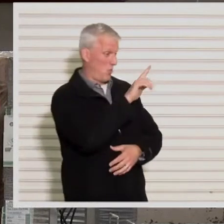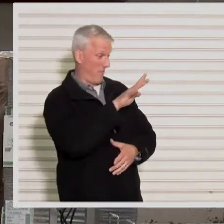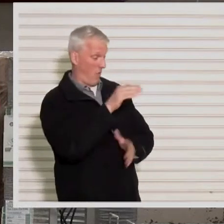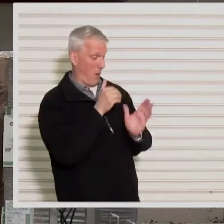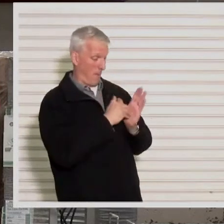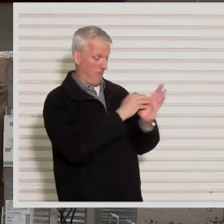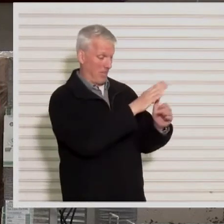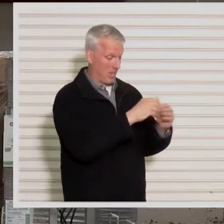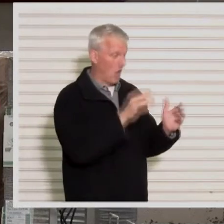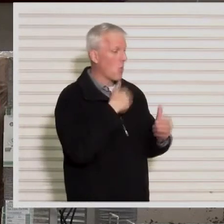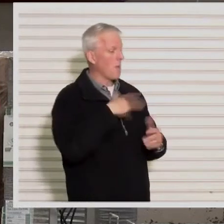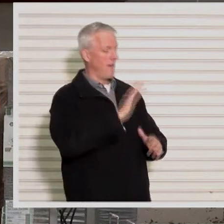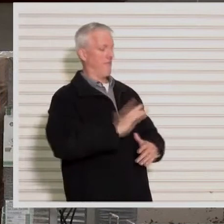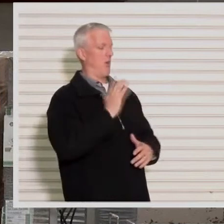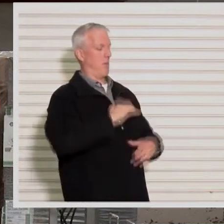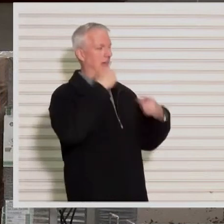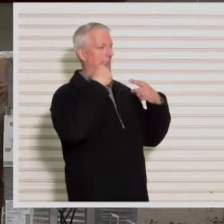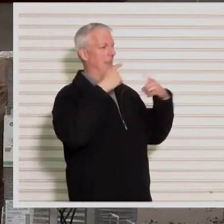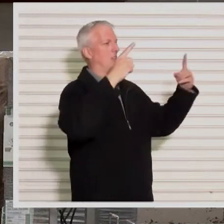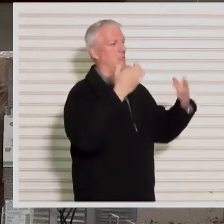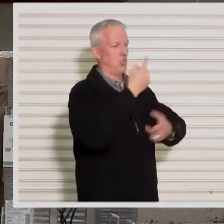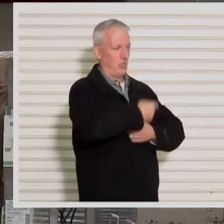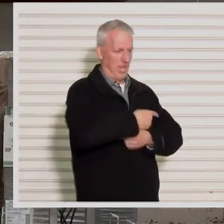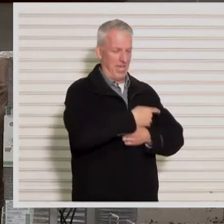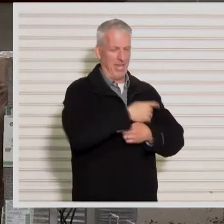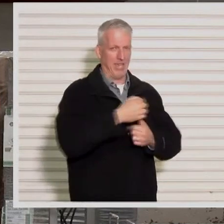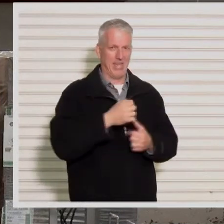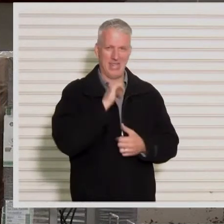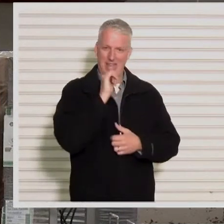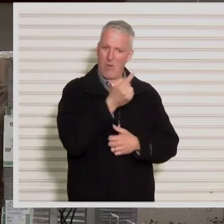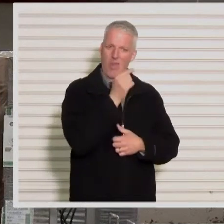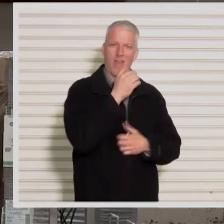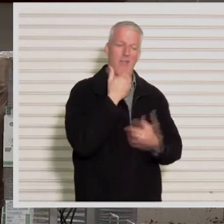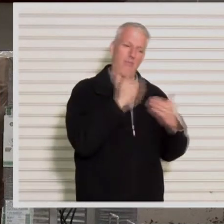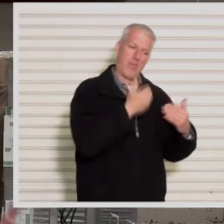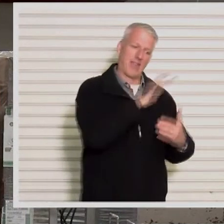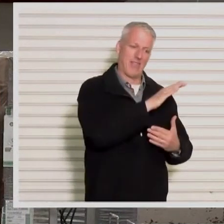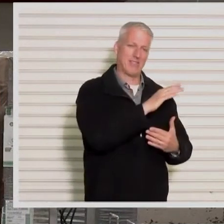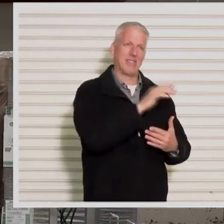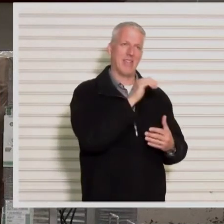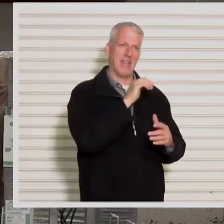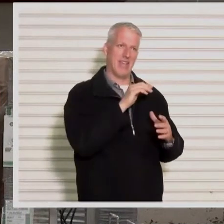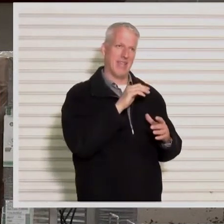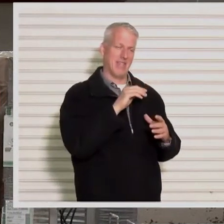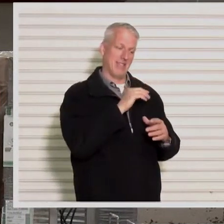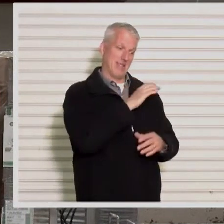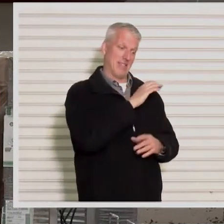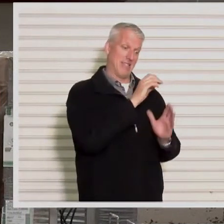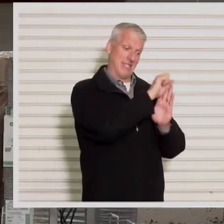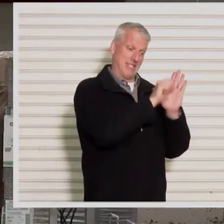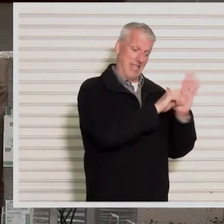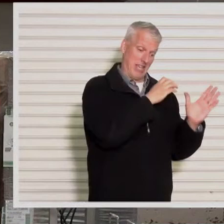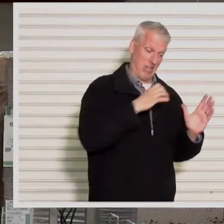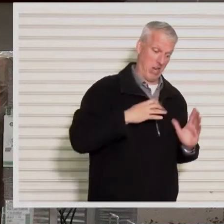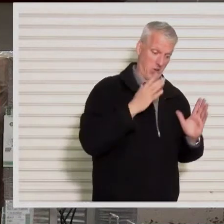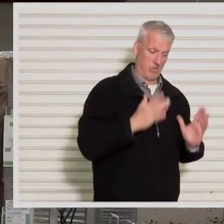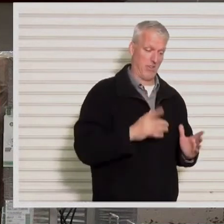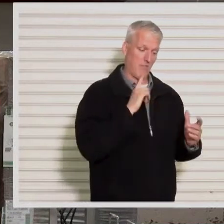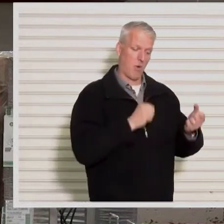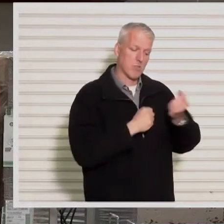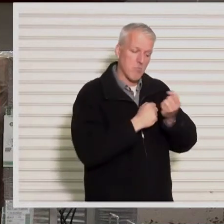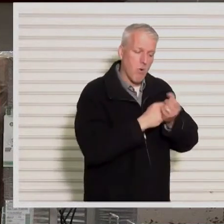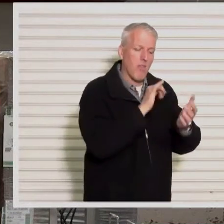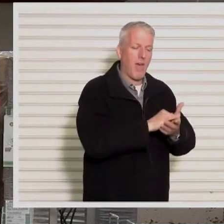today. I want to thank the Assembly member for not just his support, his strong advocacy for that program,